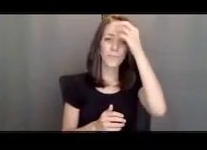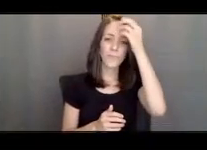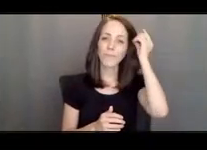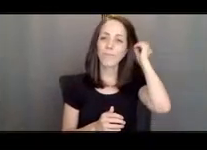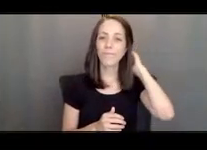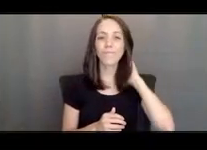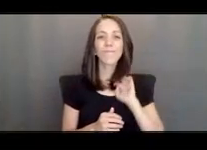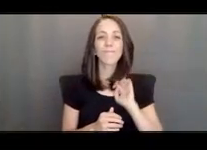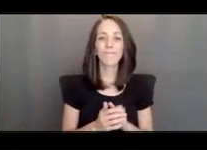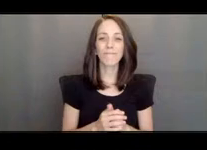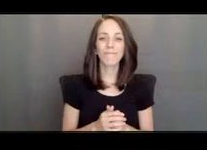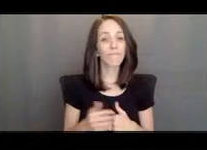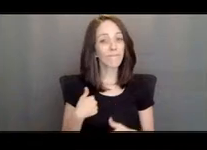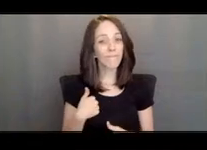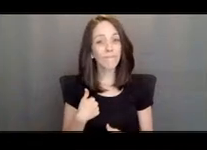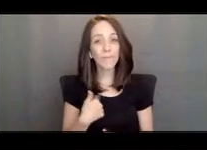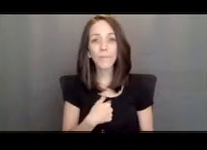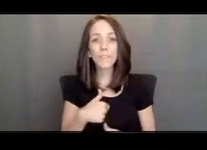learning.